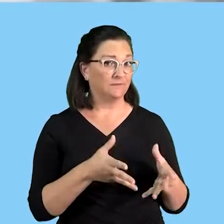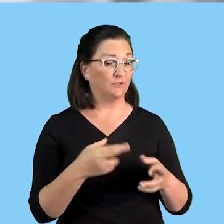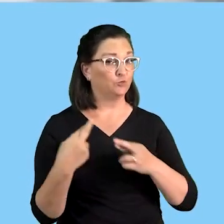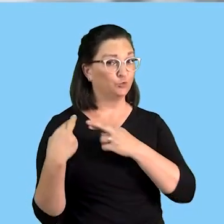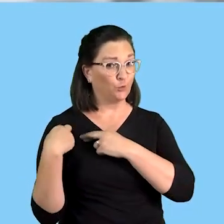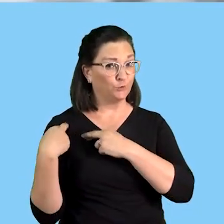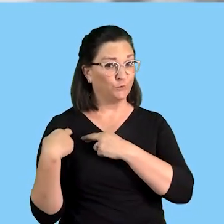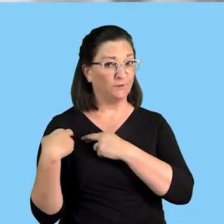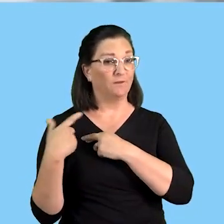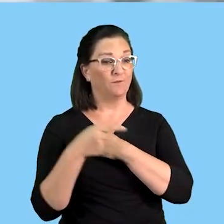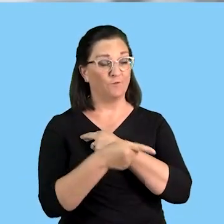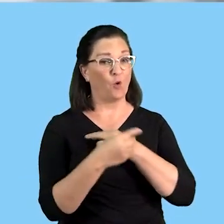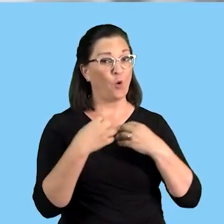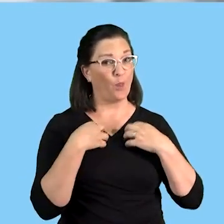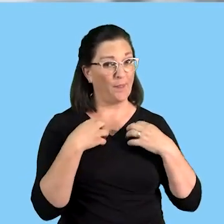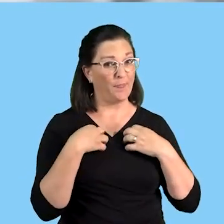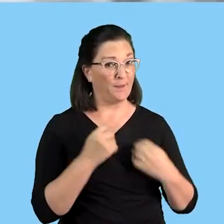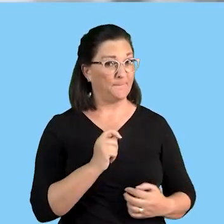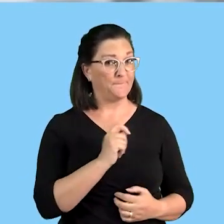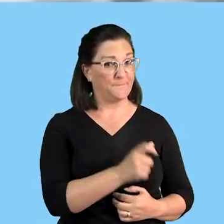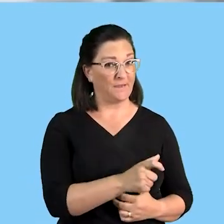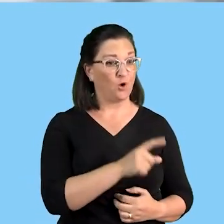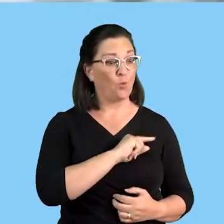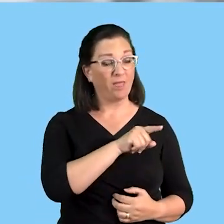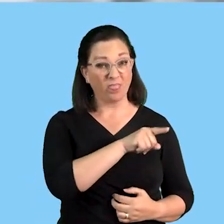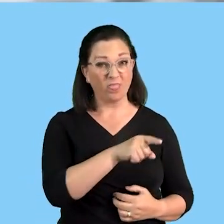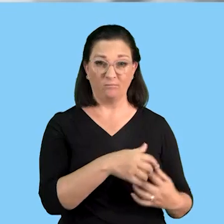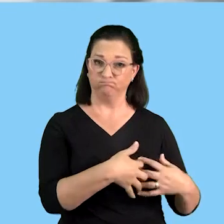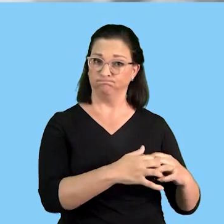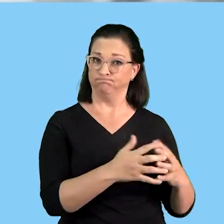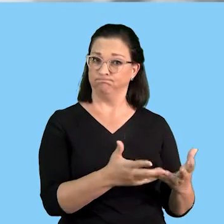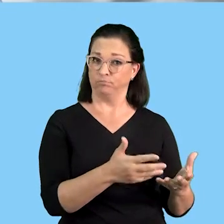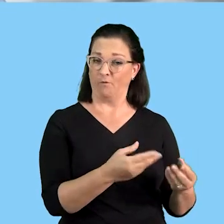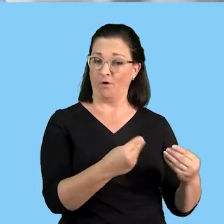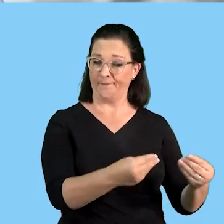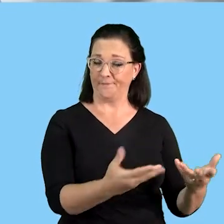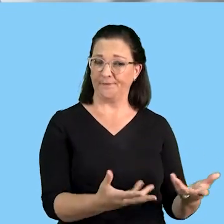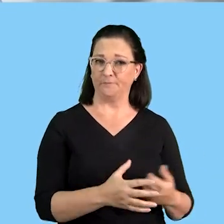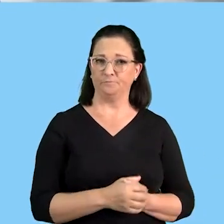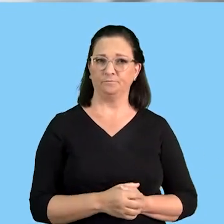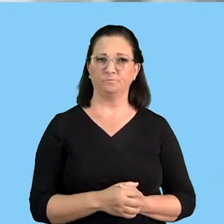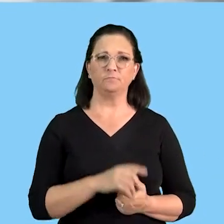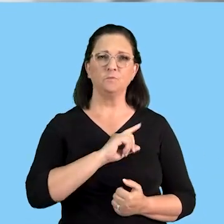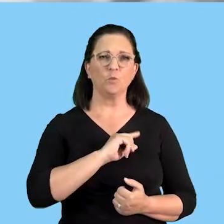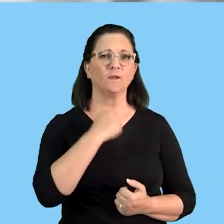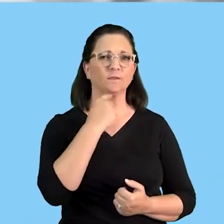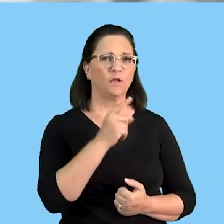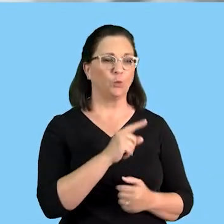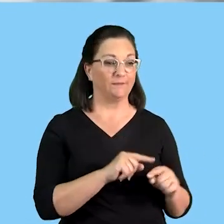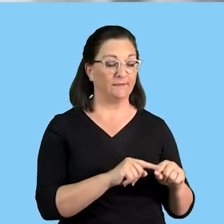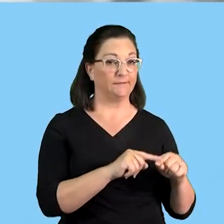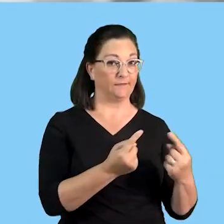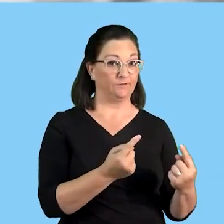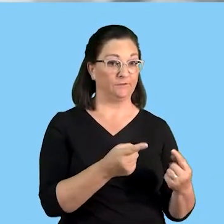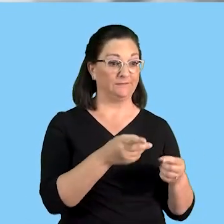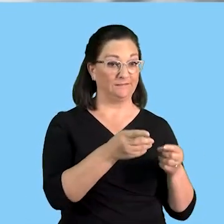the liabilities that they have created for the company. So that is why we say the difference is that directors